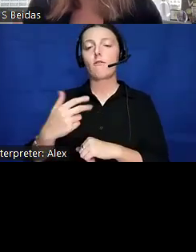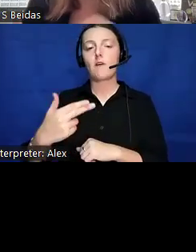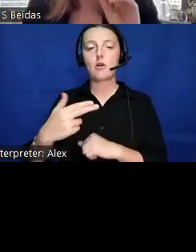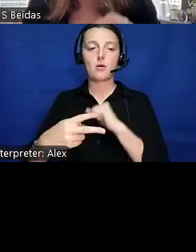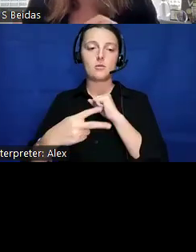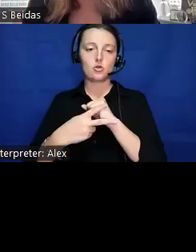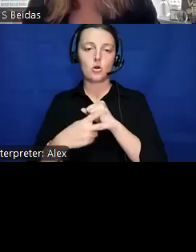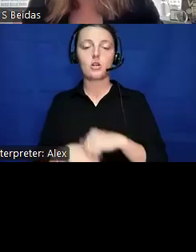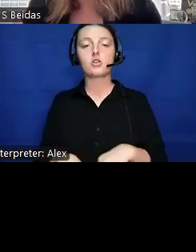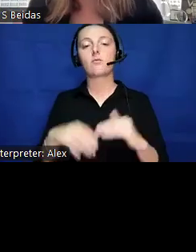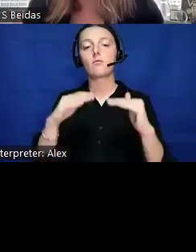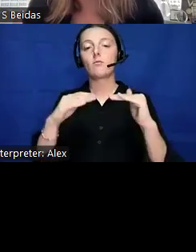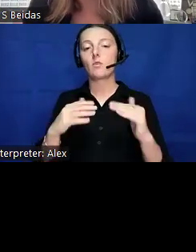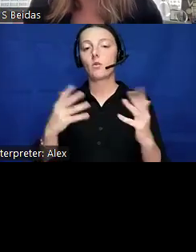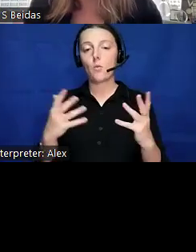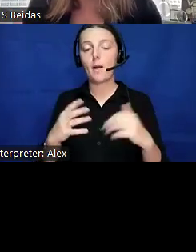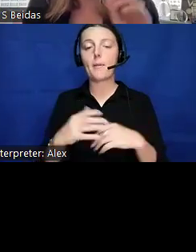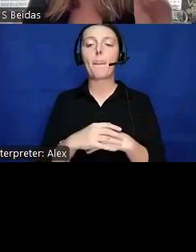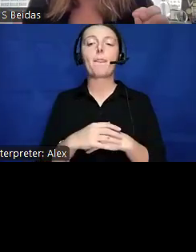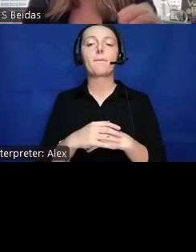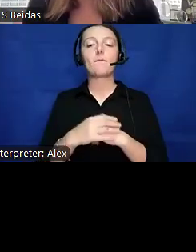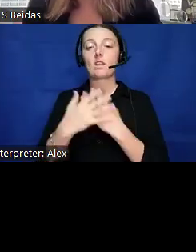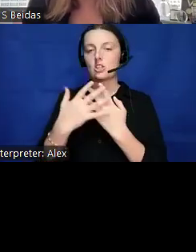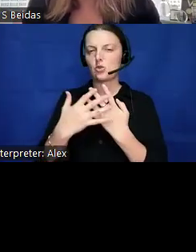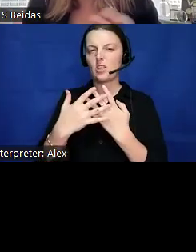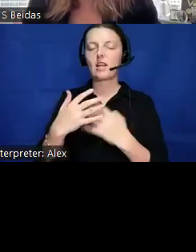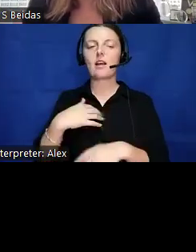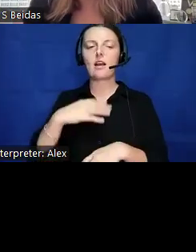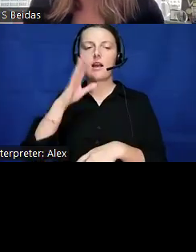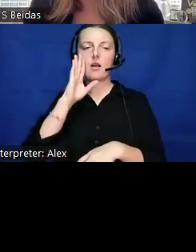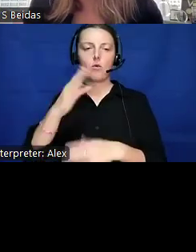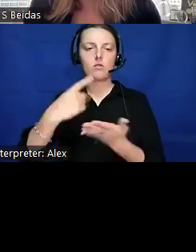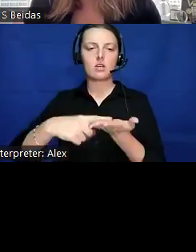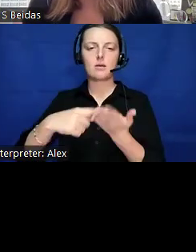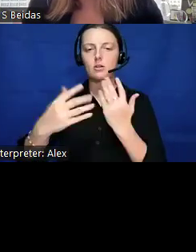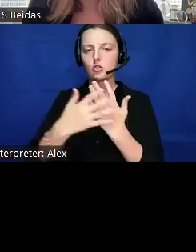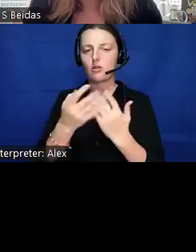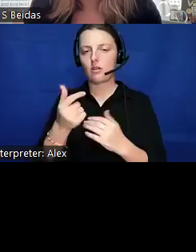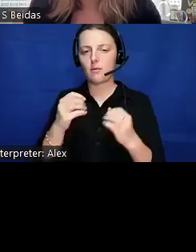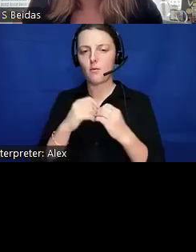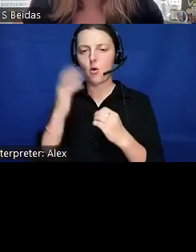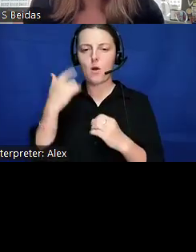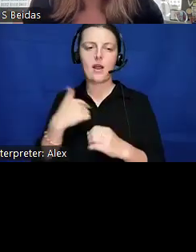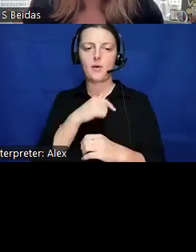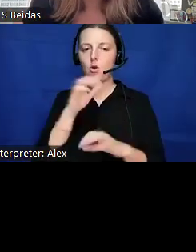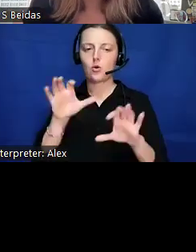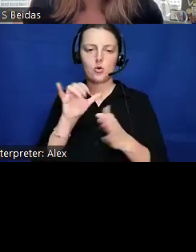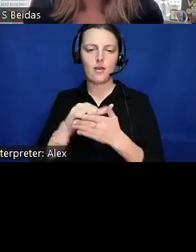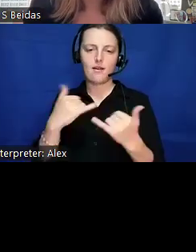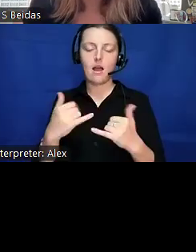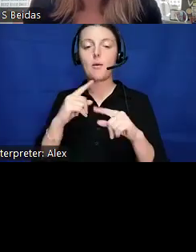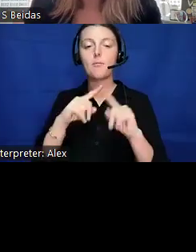happened to be screening. And I'm going to talk about screening a little bit more because we actually don't do that anymore. But when we were doing this study, that was